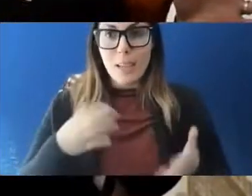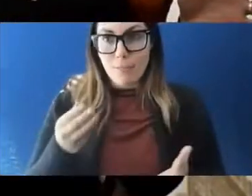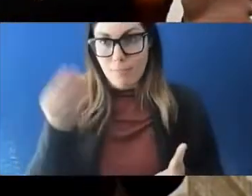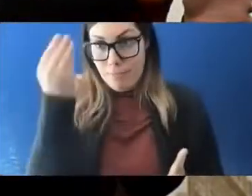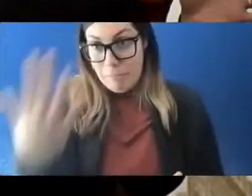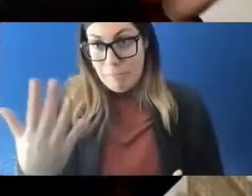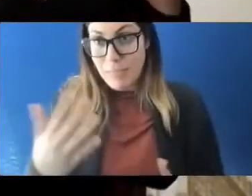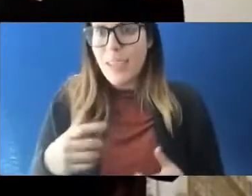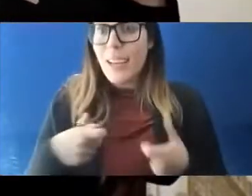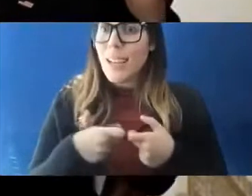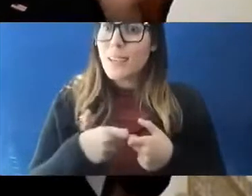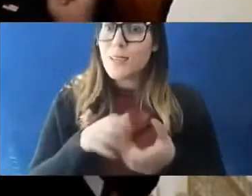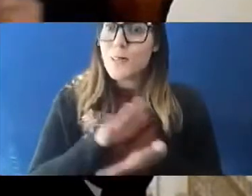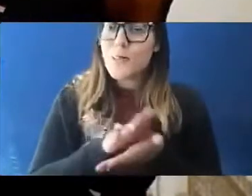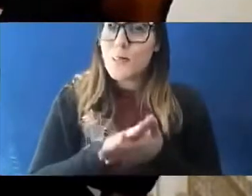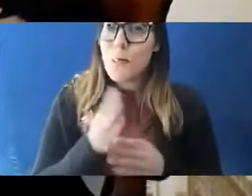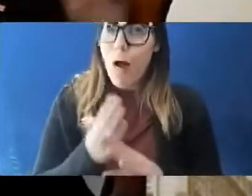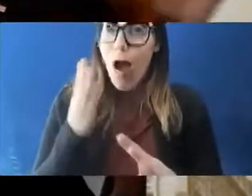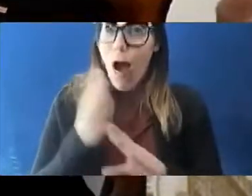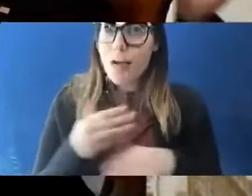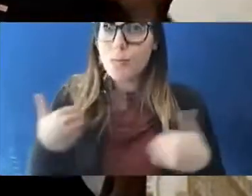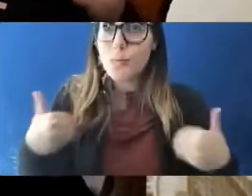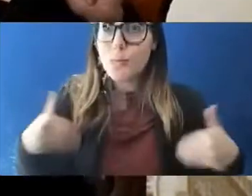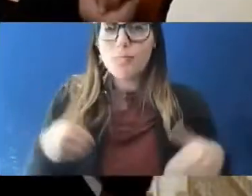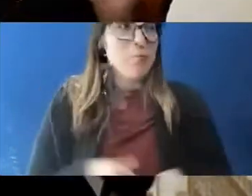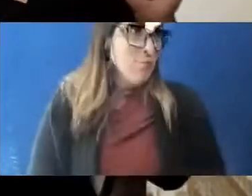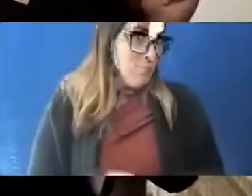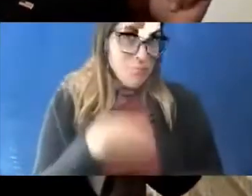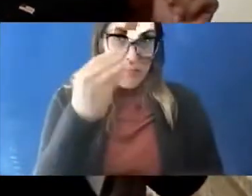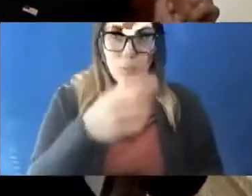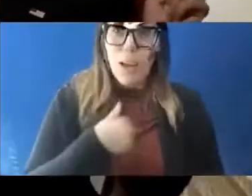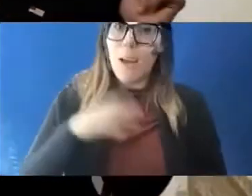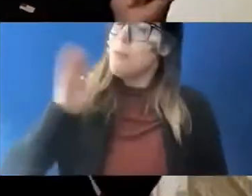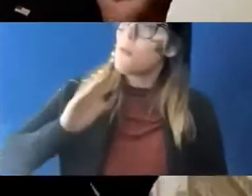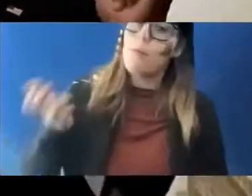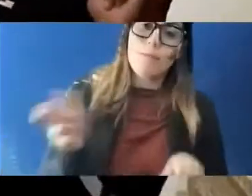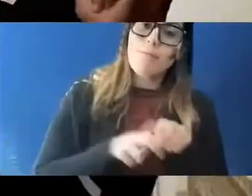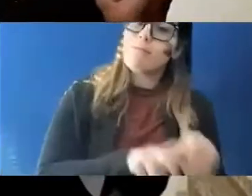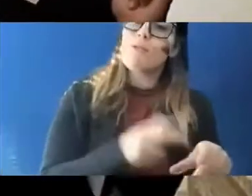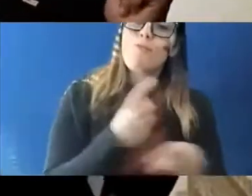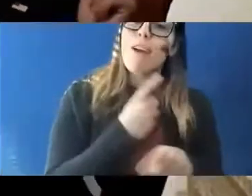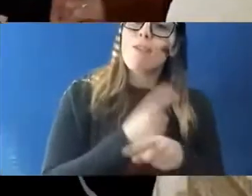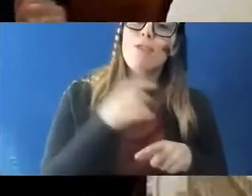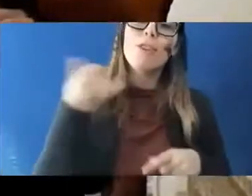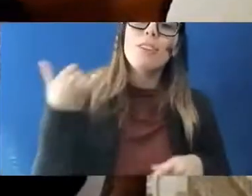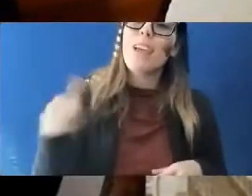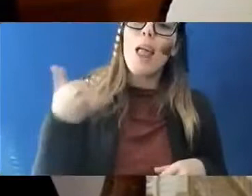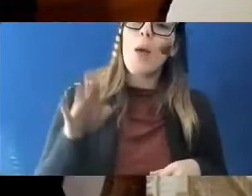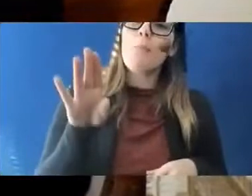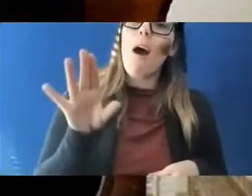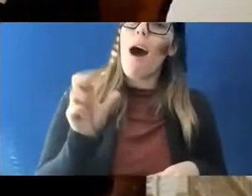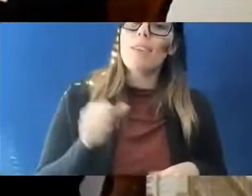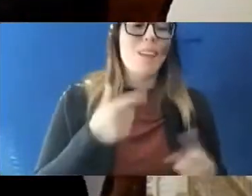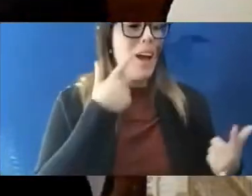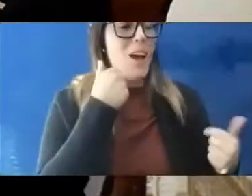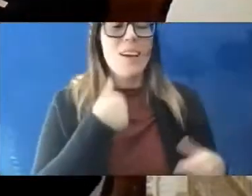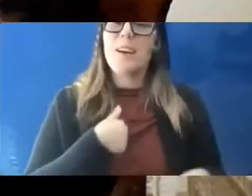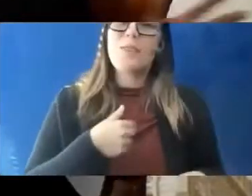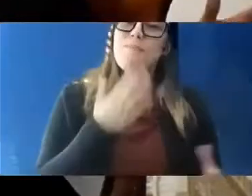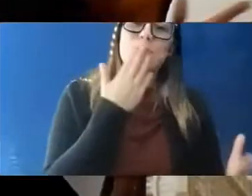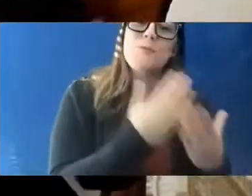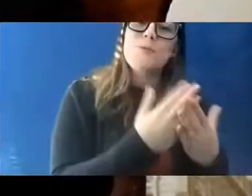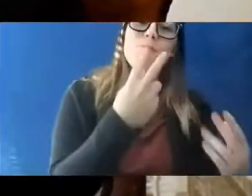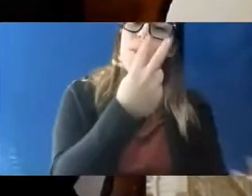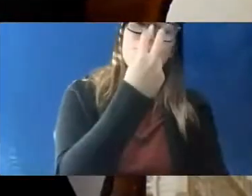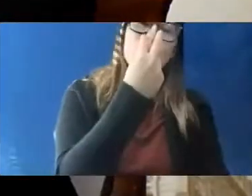about electric school buses. Yes, I went to school on a yellow school bus, and so I have good memories of